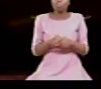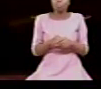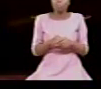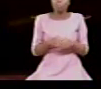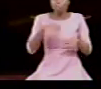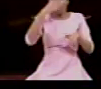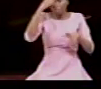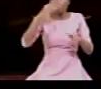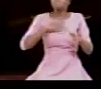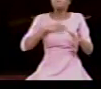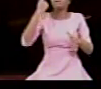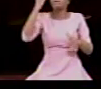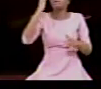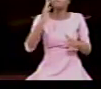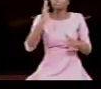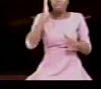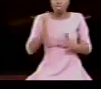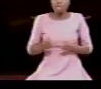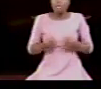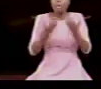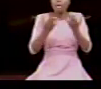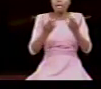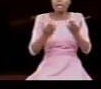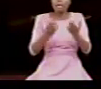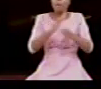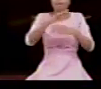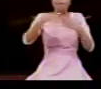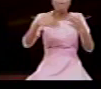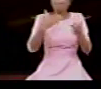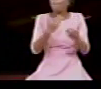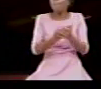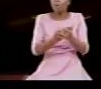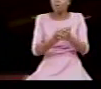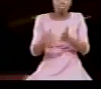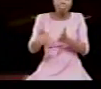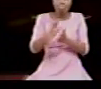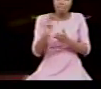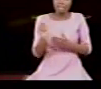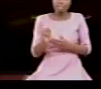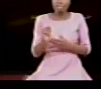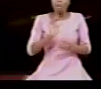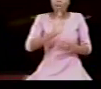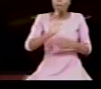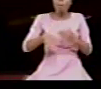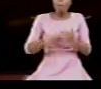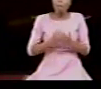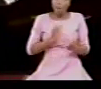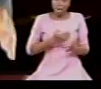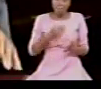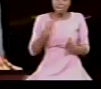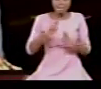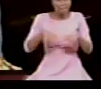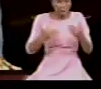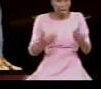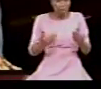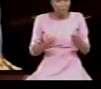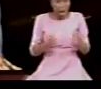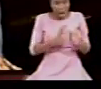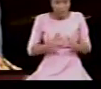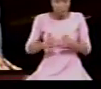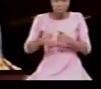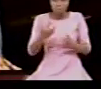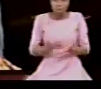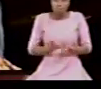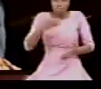Because my God shall supply all your needs, all my needs. How? According to riches in